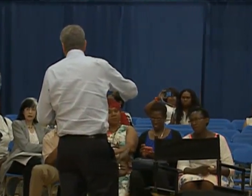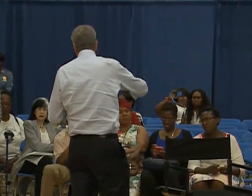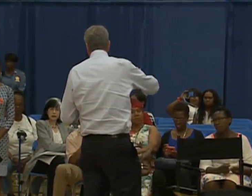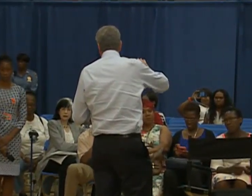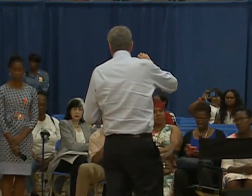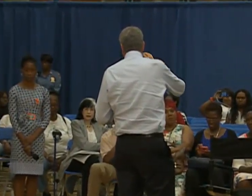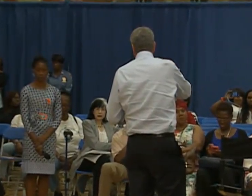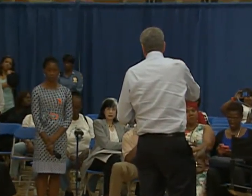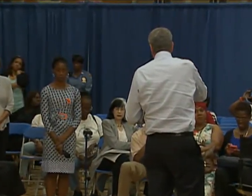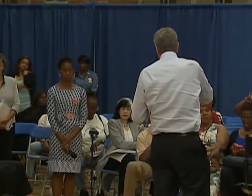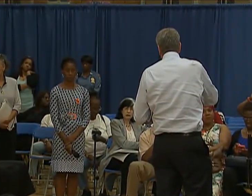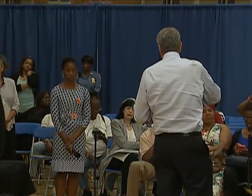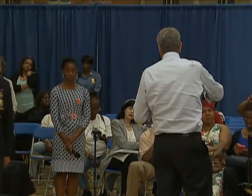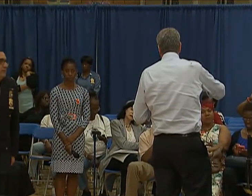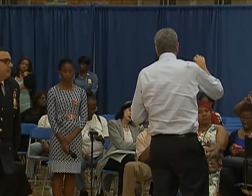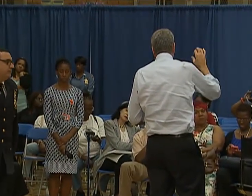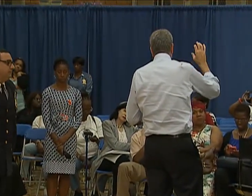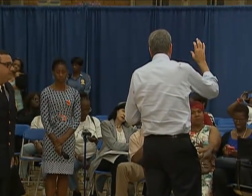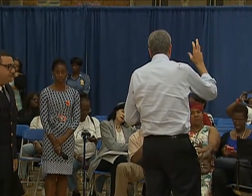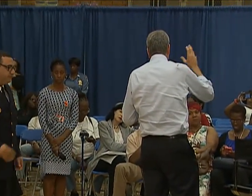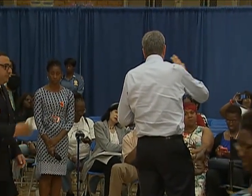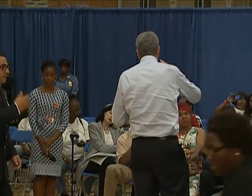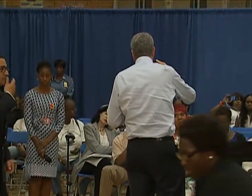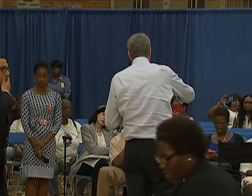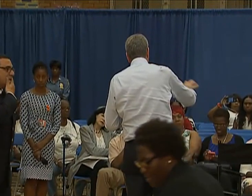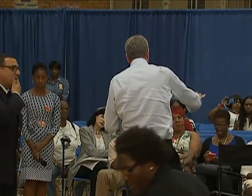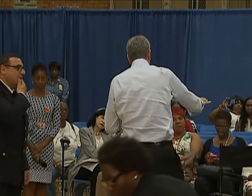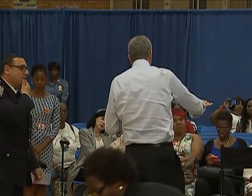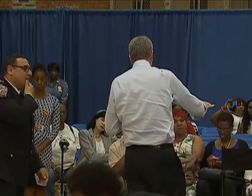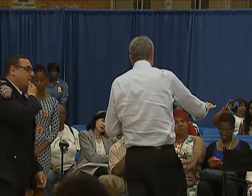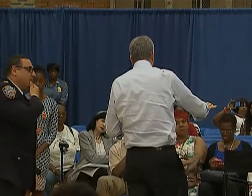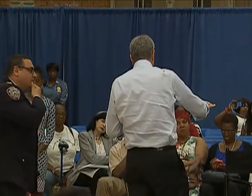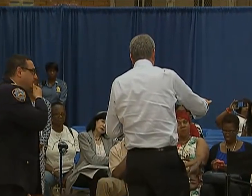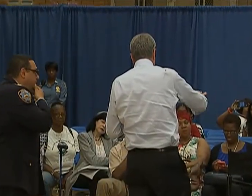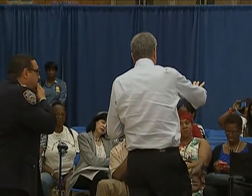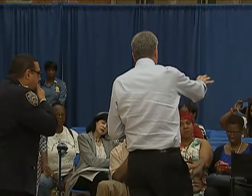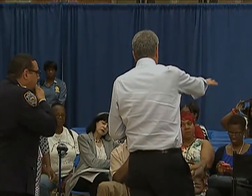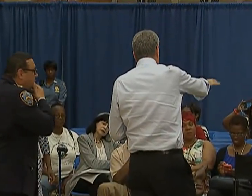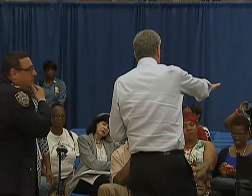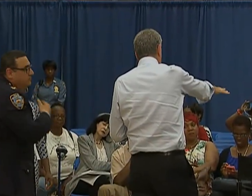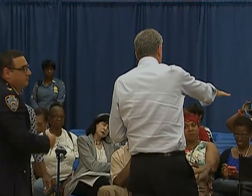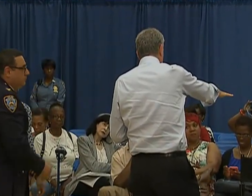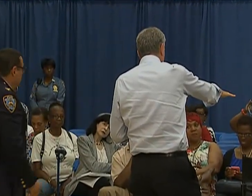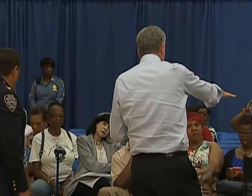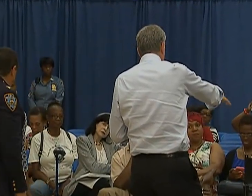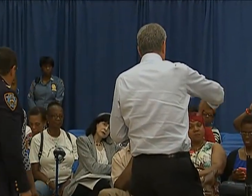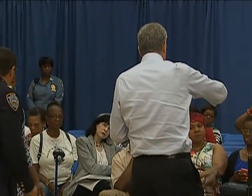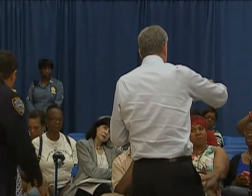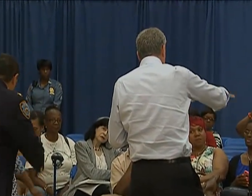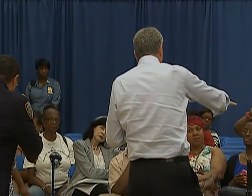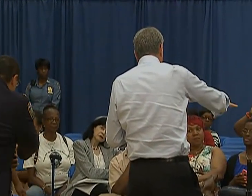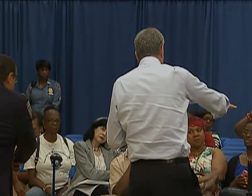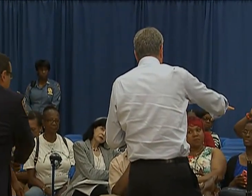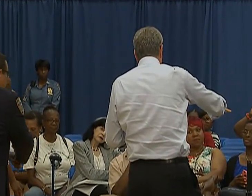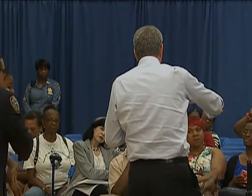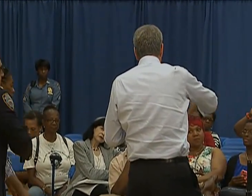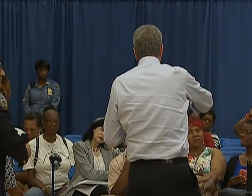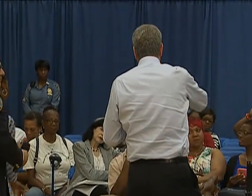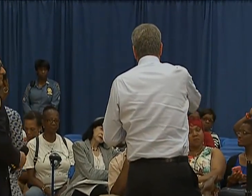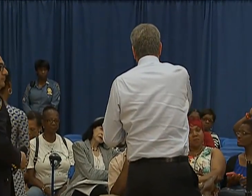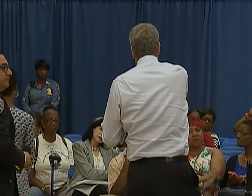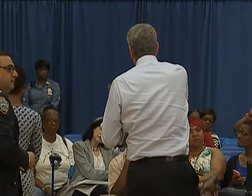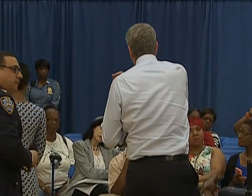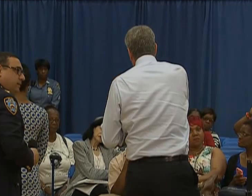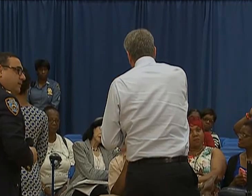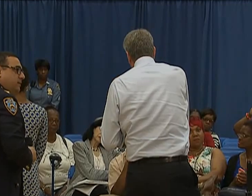more. Talk about this new neighborhood policing approach. So this is back to the future. It's just begun.